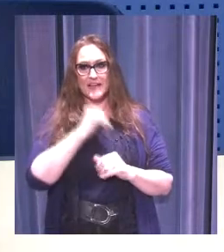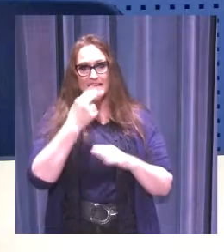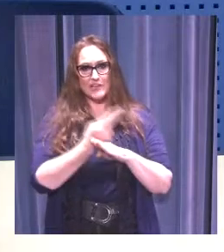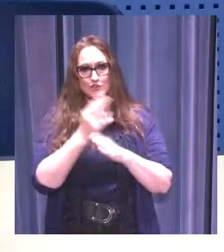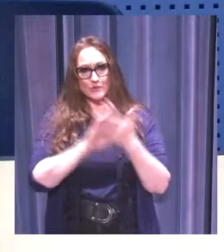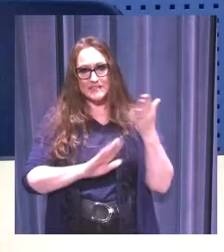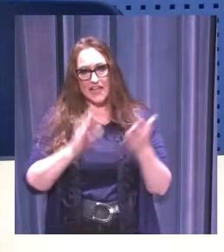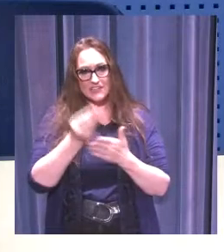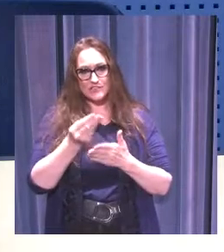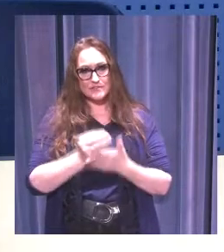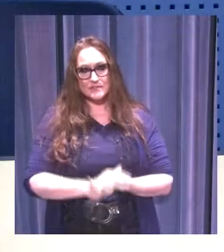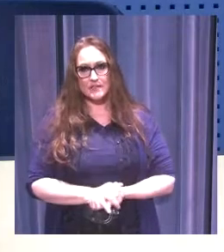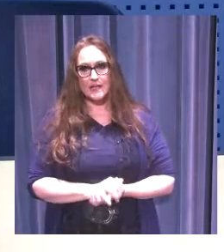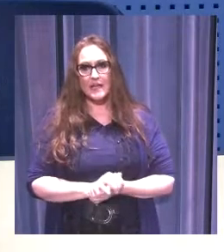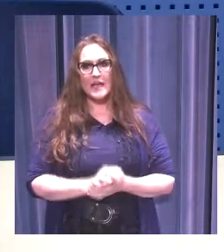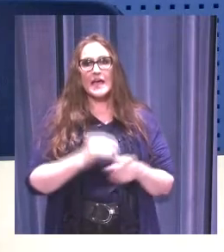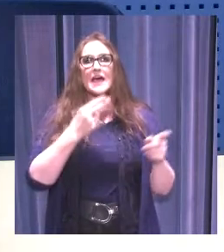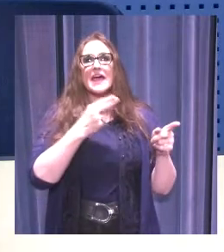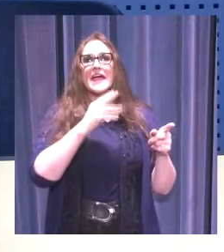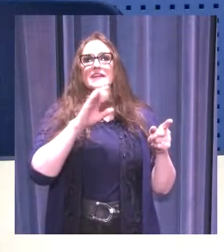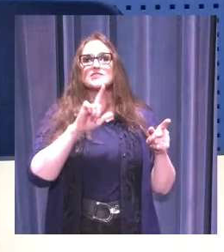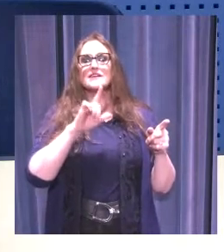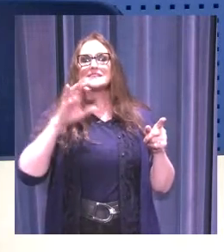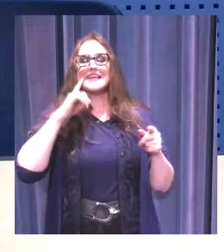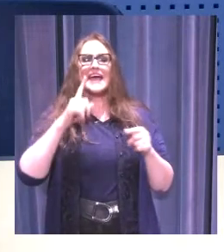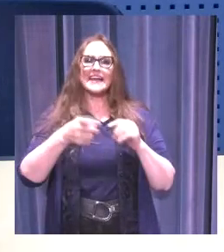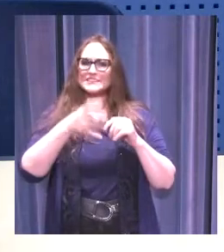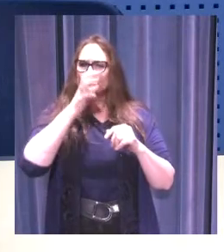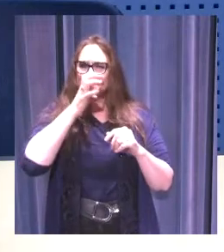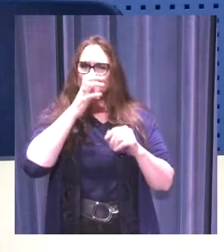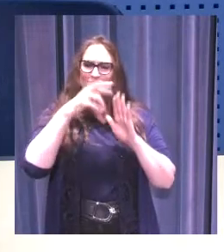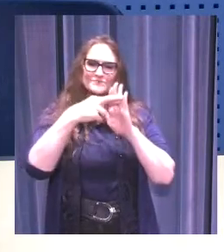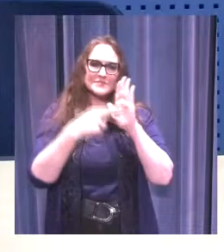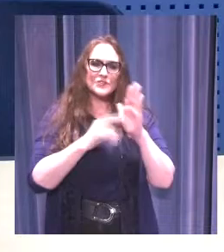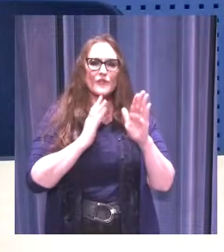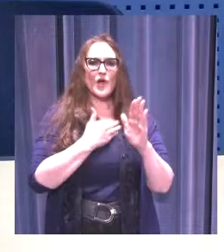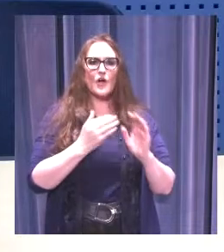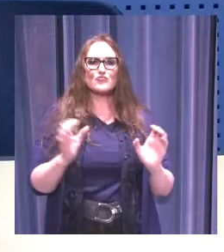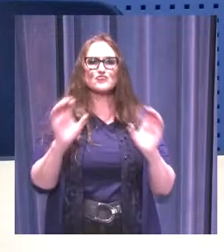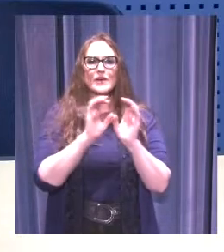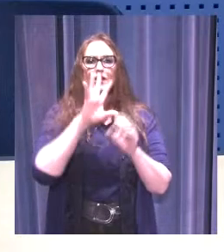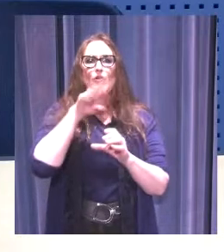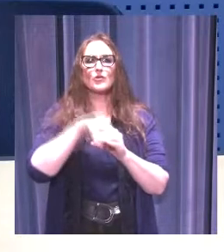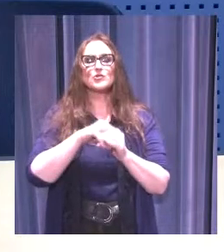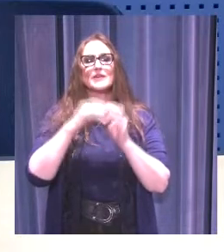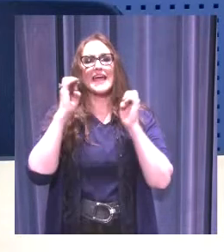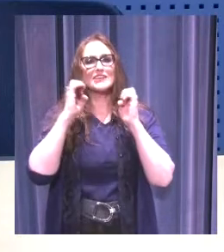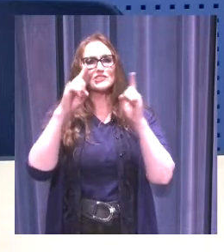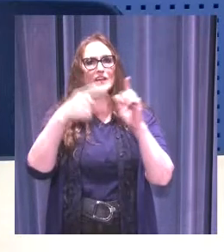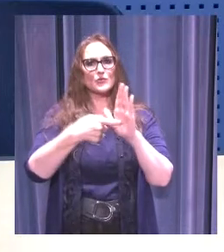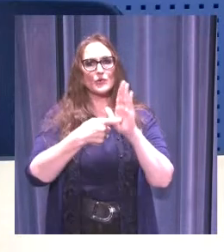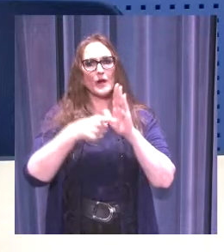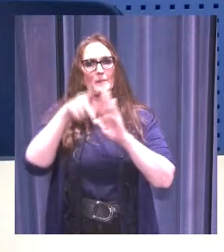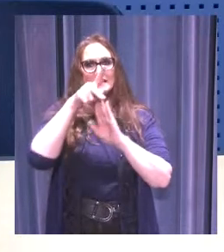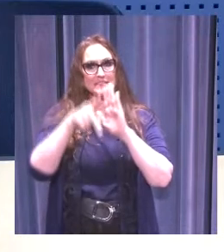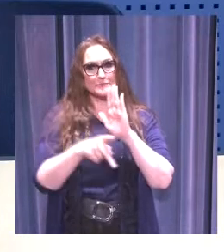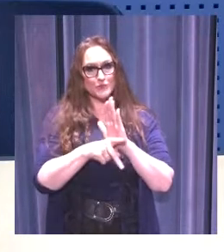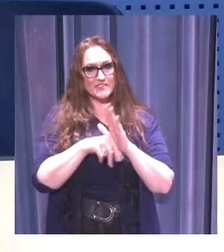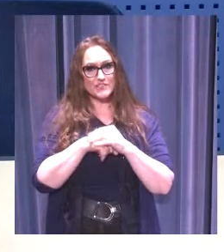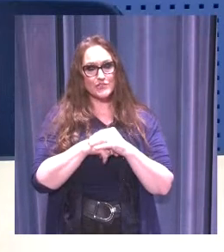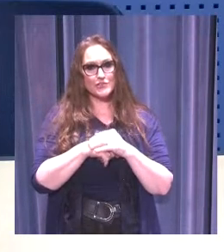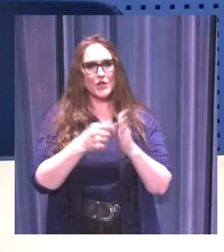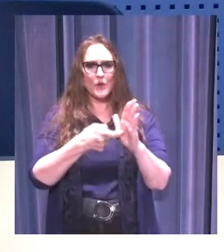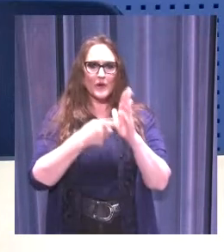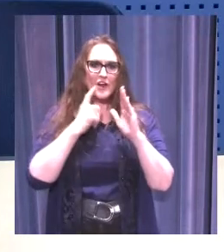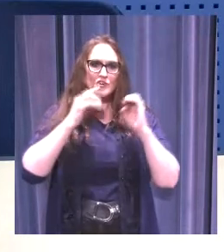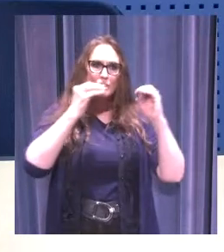college resources. The HLC has strict guidelines for our accreditation, including the educational requirements, policies, and procedures required